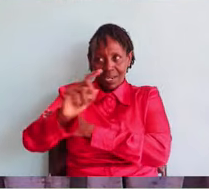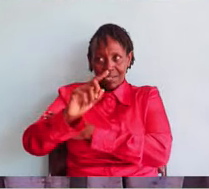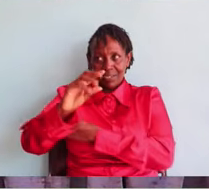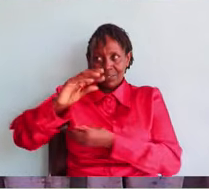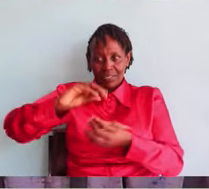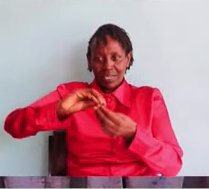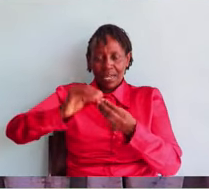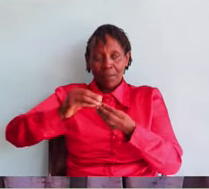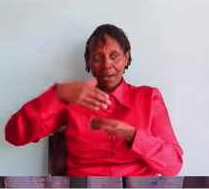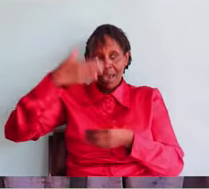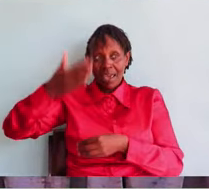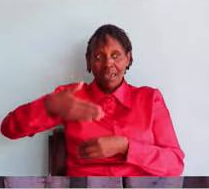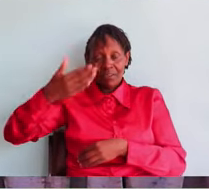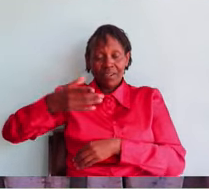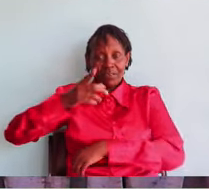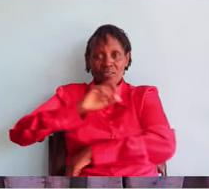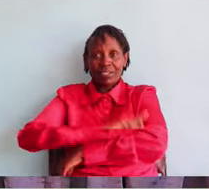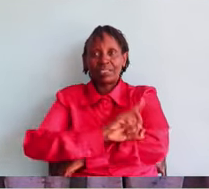daily.